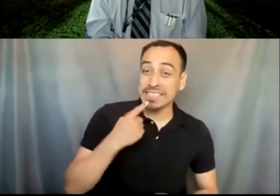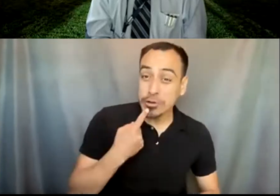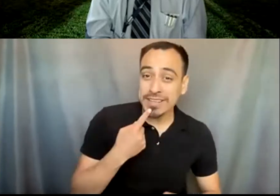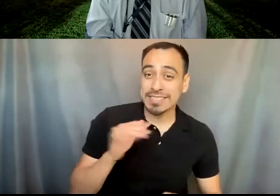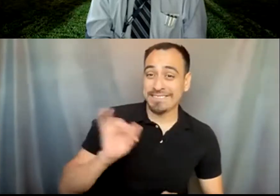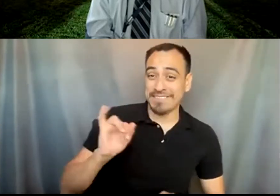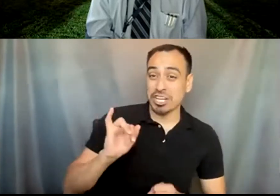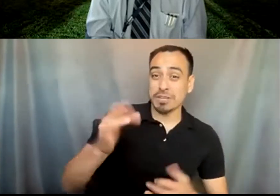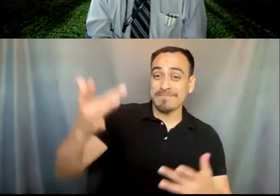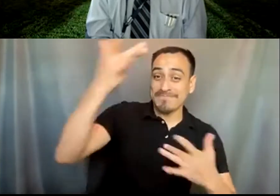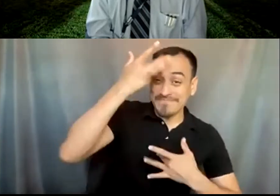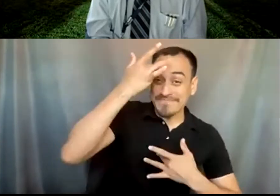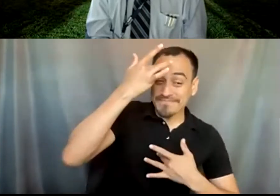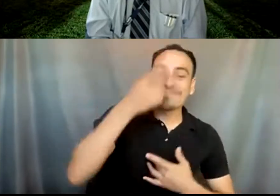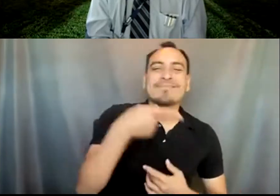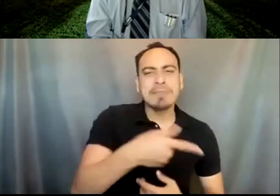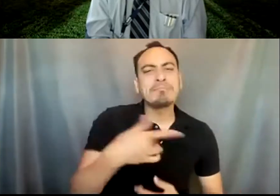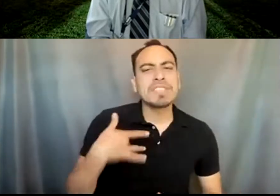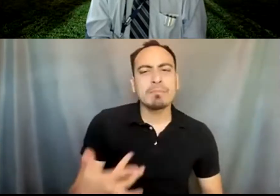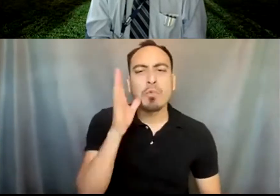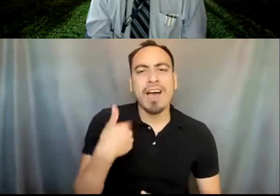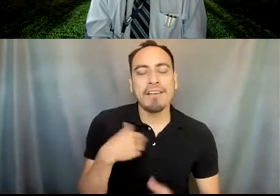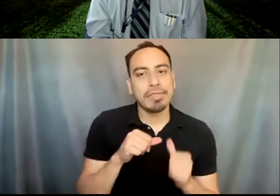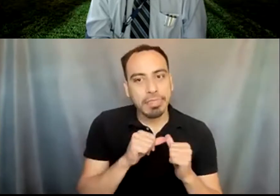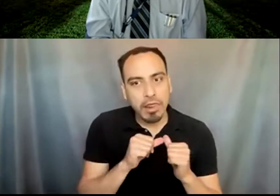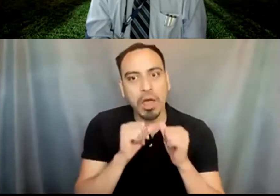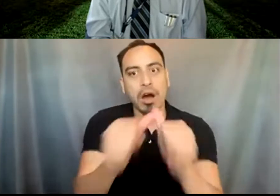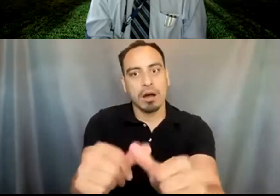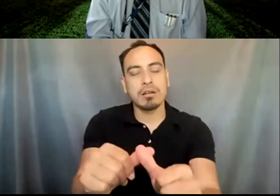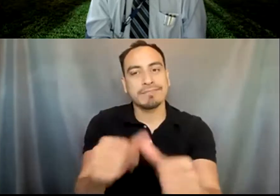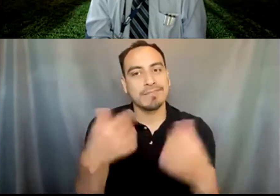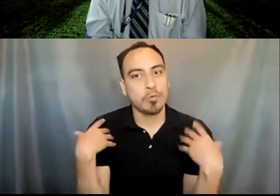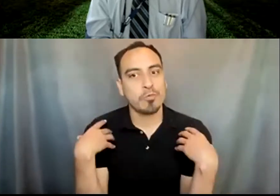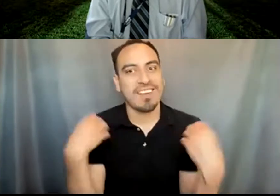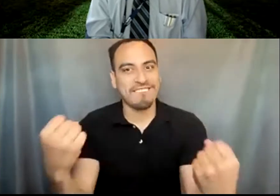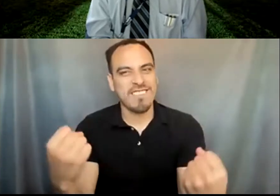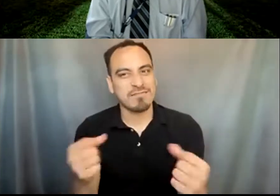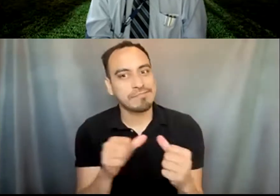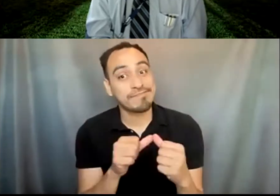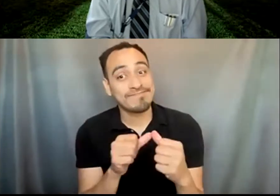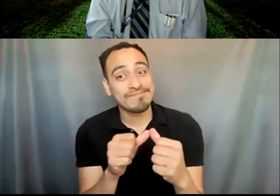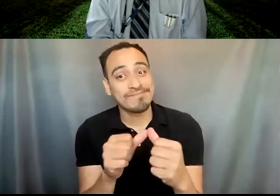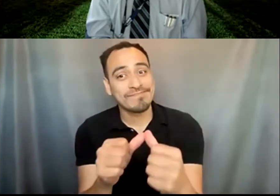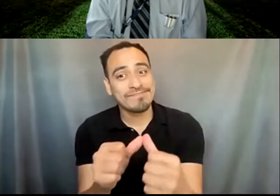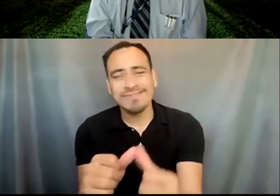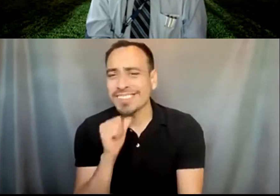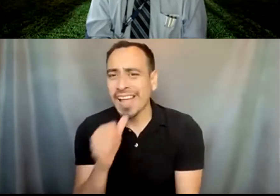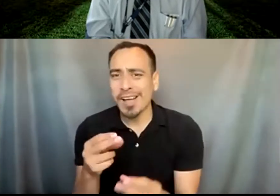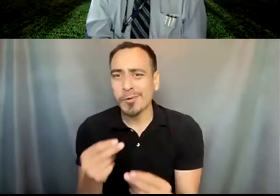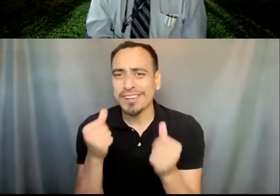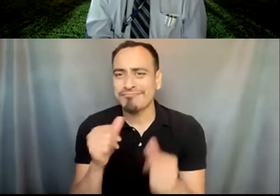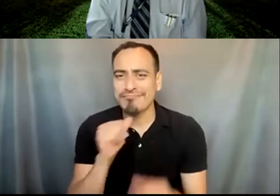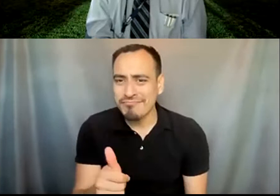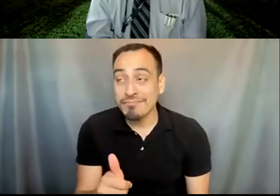recovery phase. And it's not clear whether some of it is due to persistent